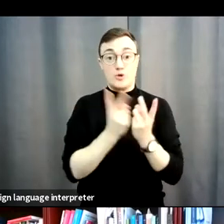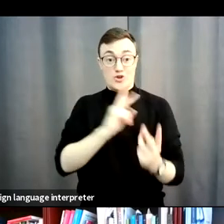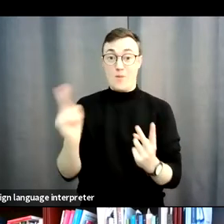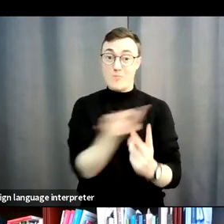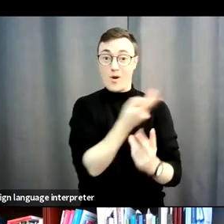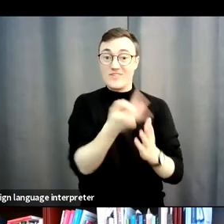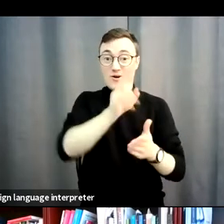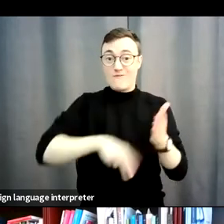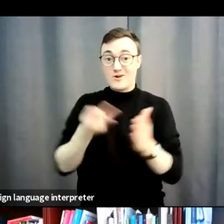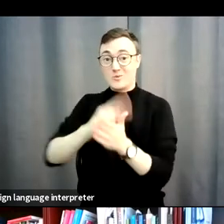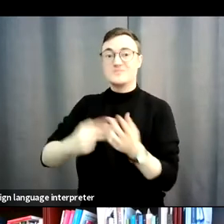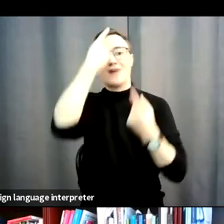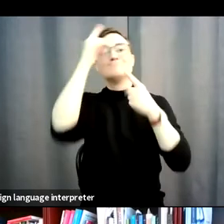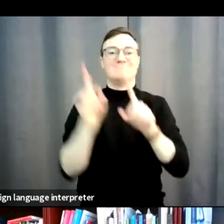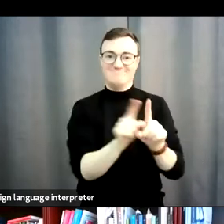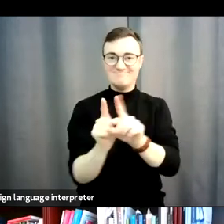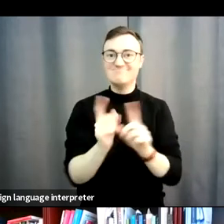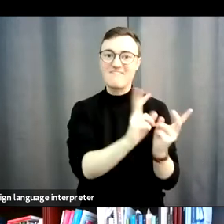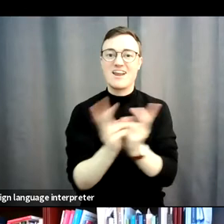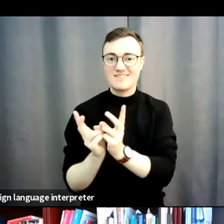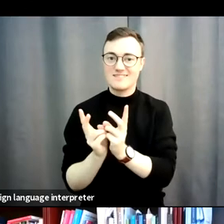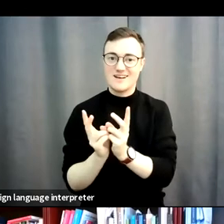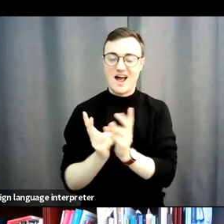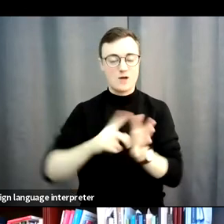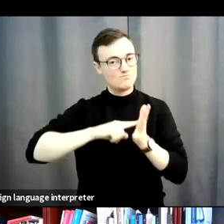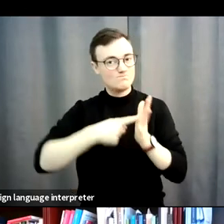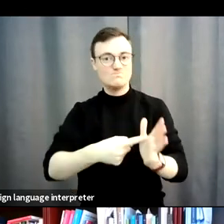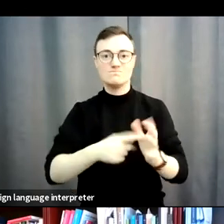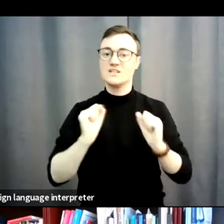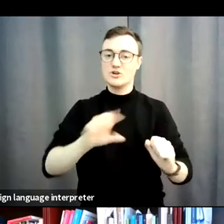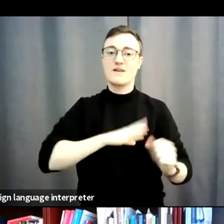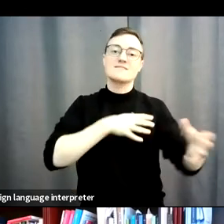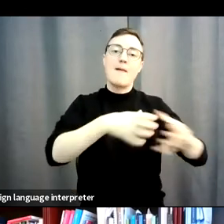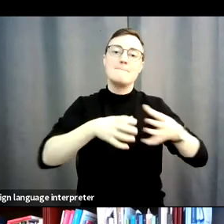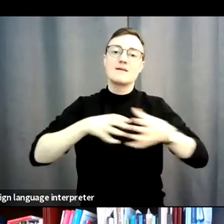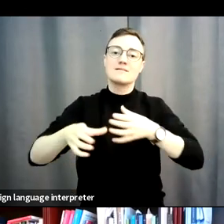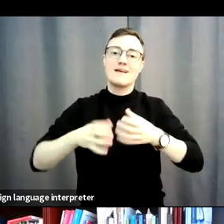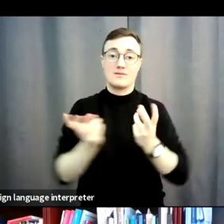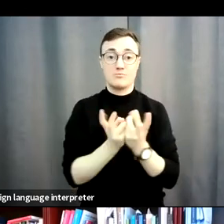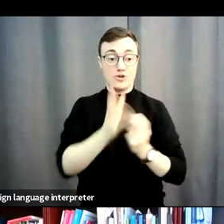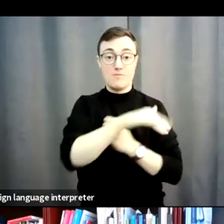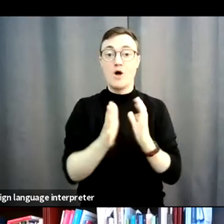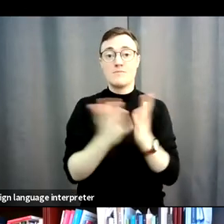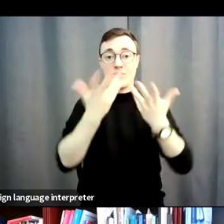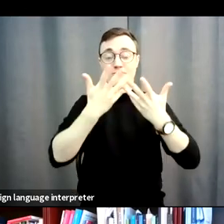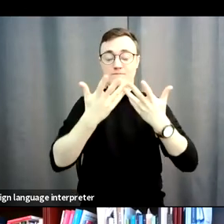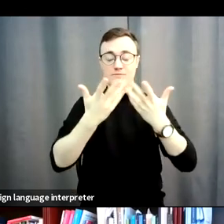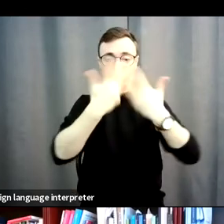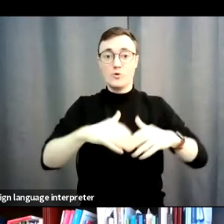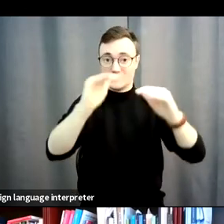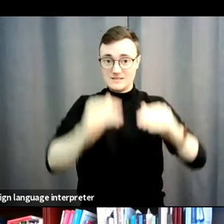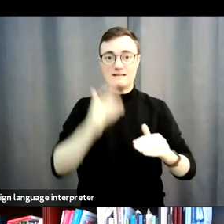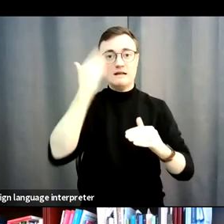they really underline the need for reasonable accommodation so that children with disabilities can actually express their